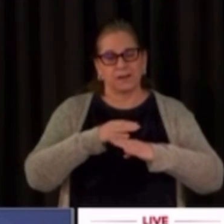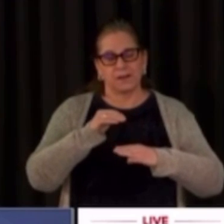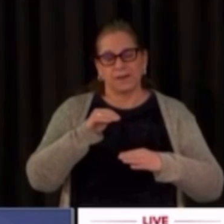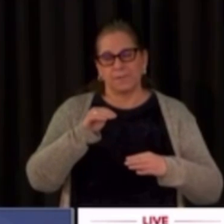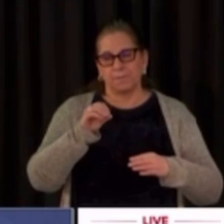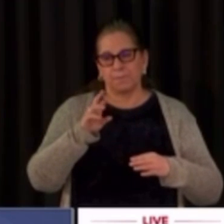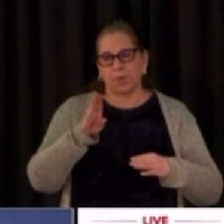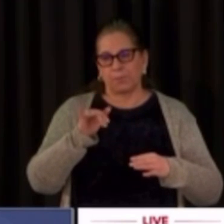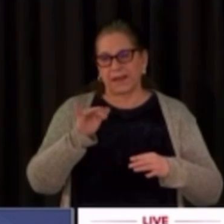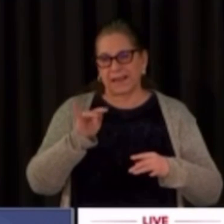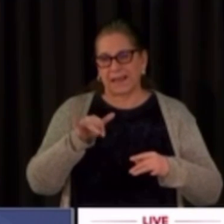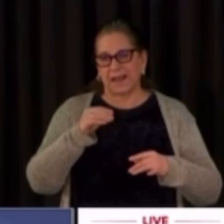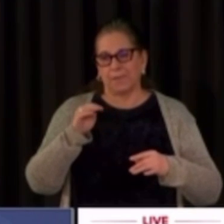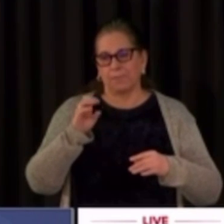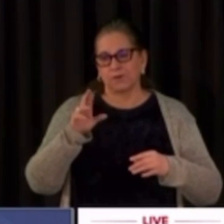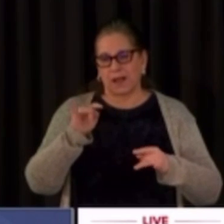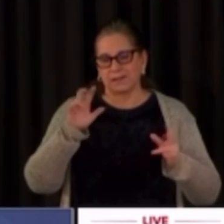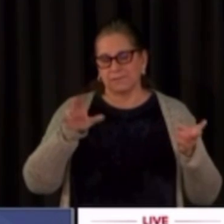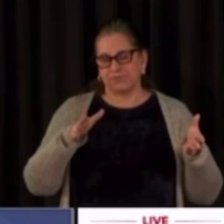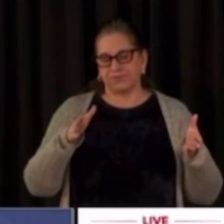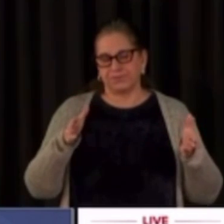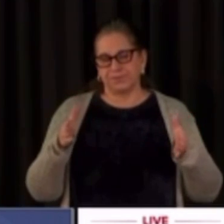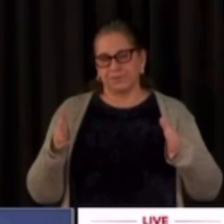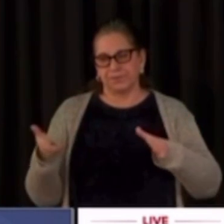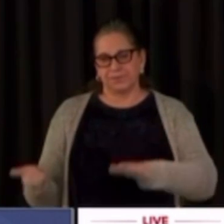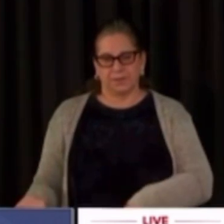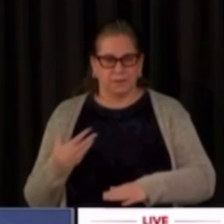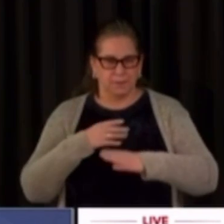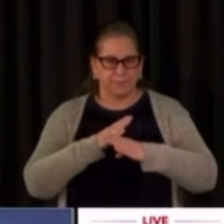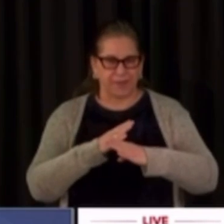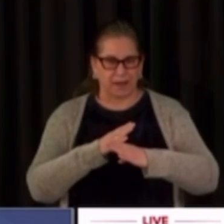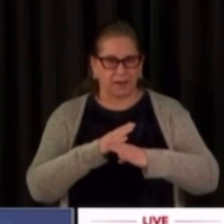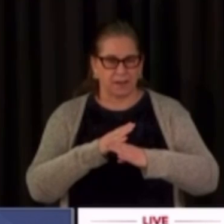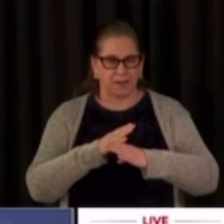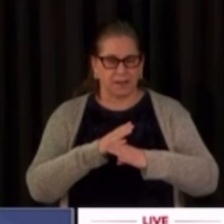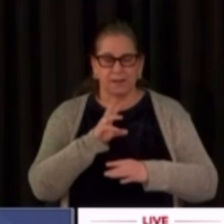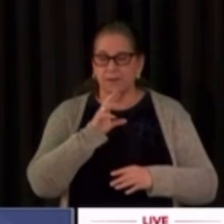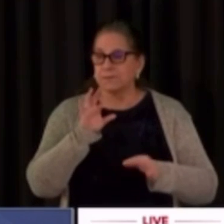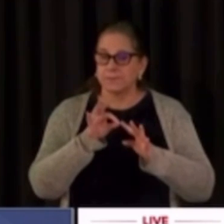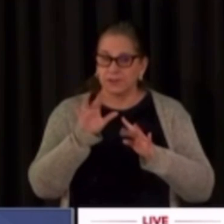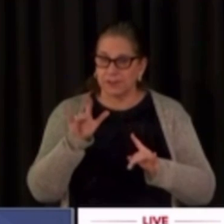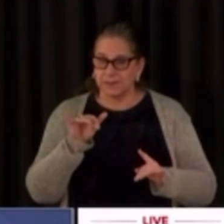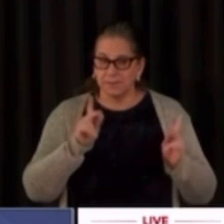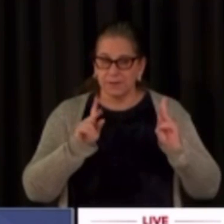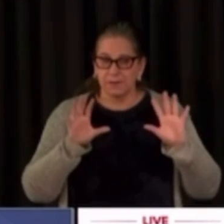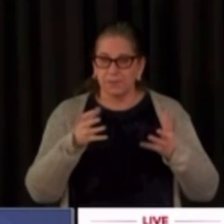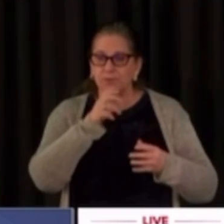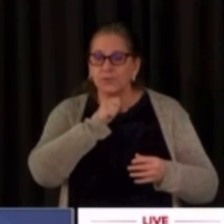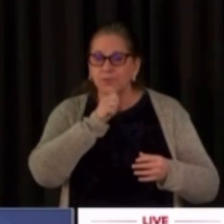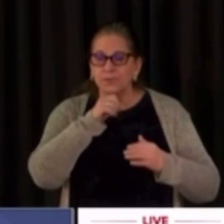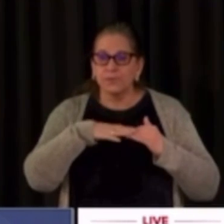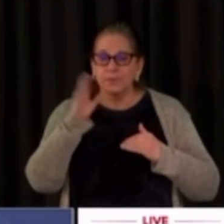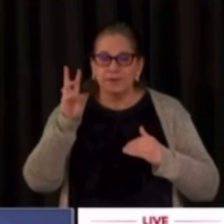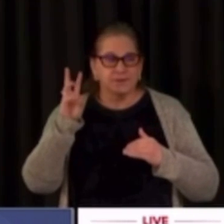older beginning access to vaccinations today, as well as a rollout of some of our congregate settings of vaccination.